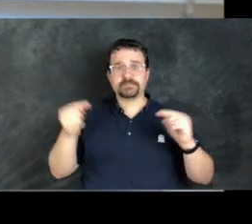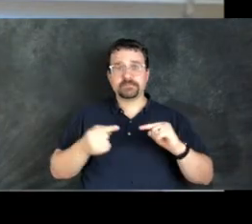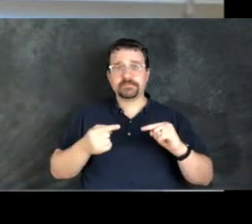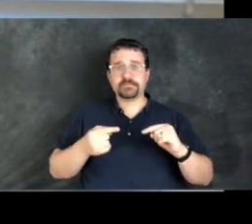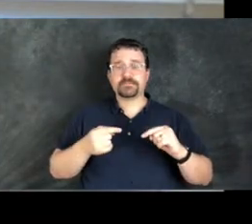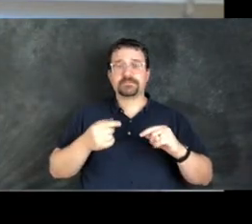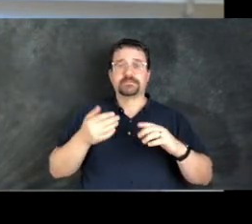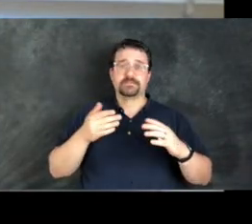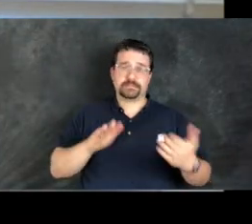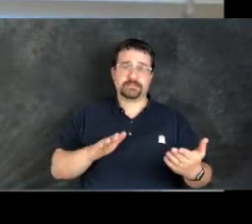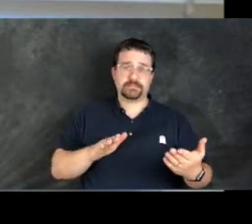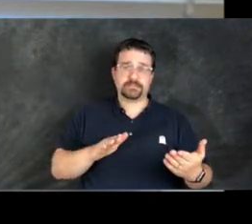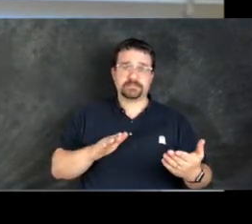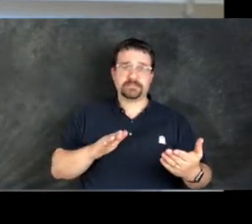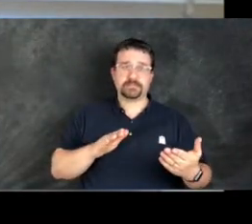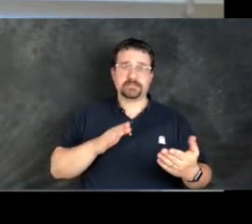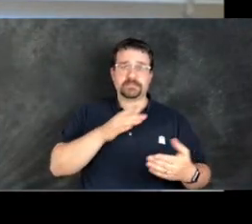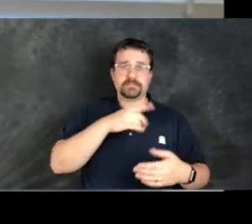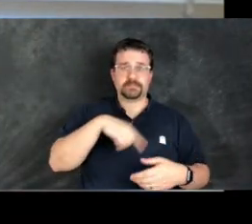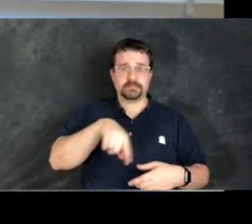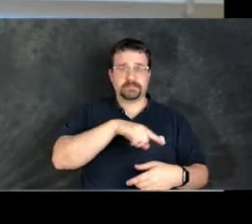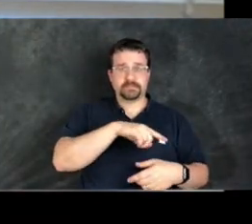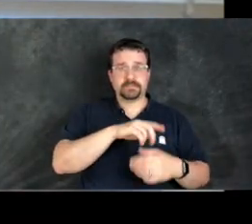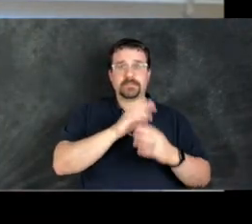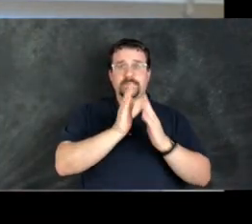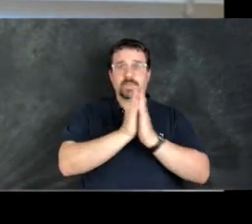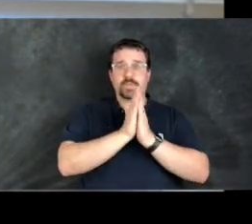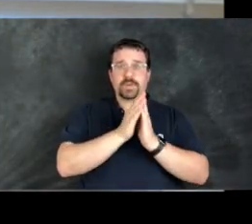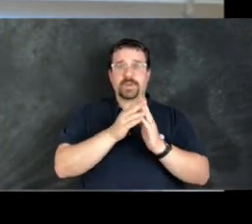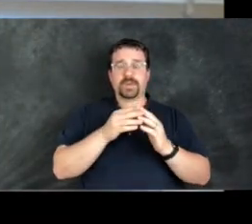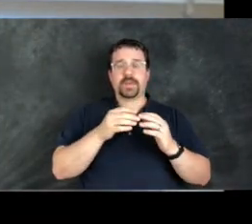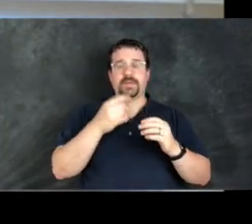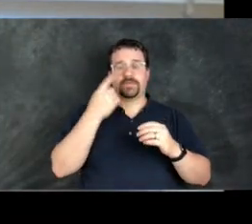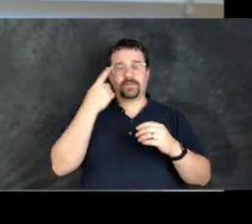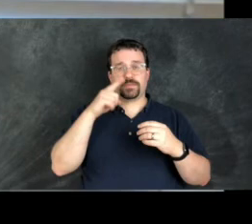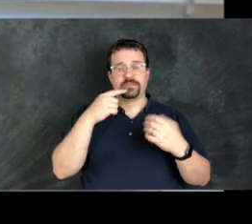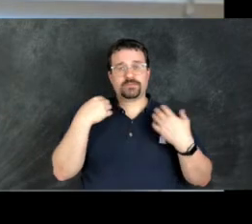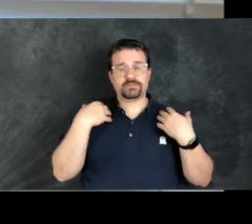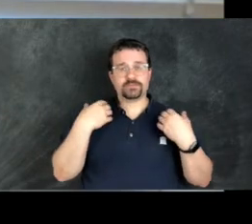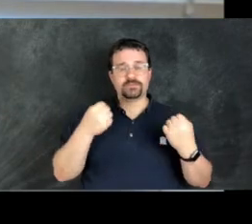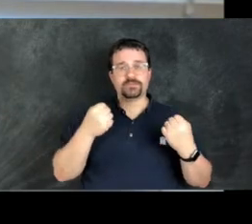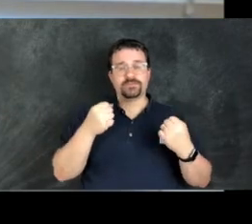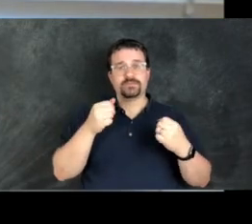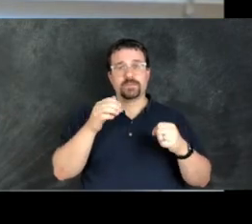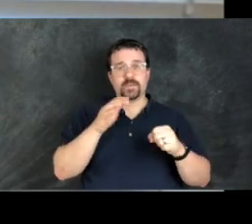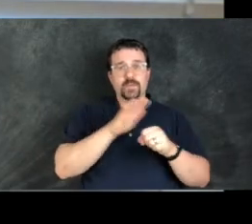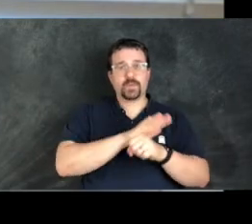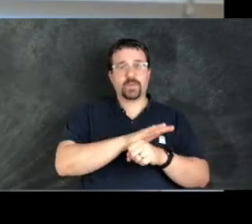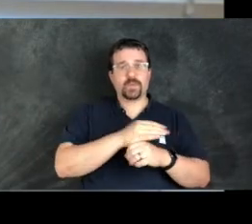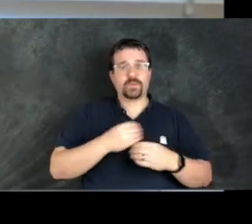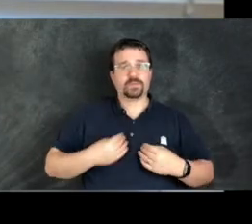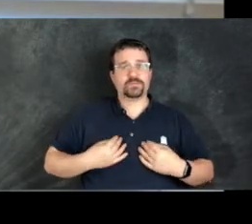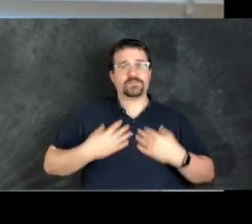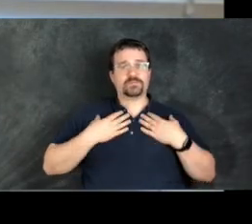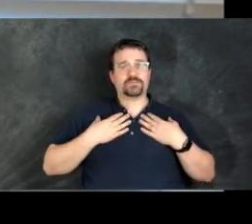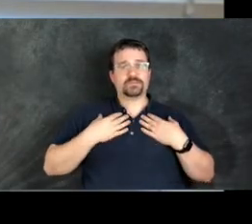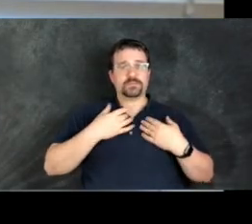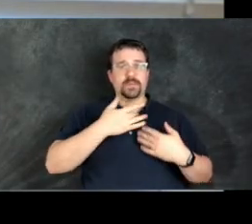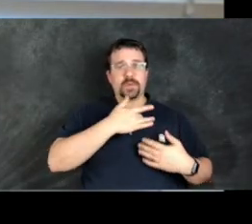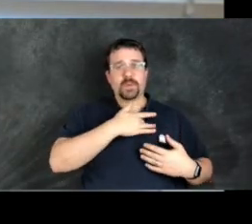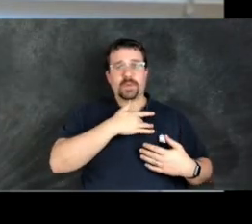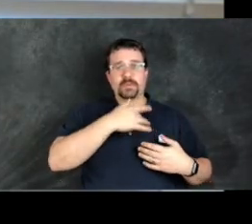pain, or even death, we pray for restoration and wholeness to fill them in